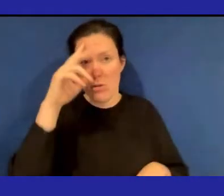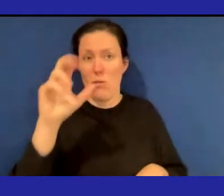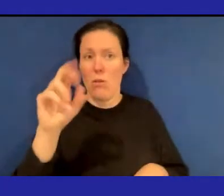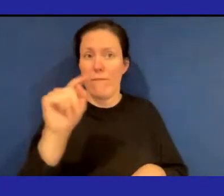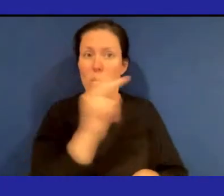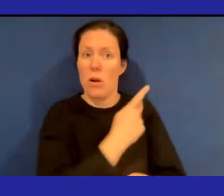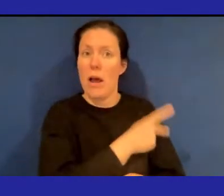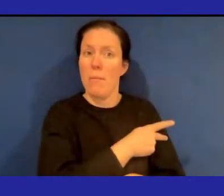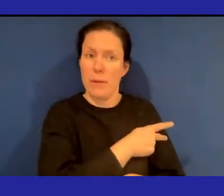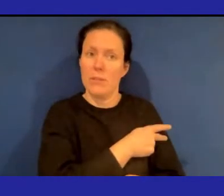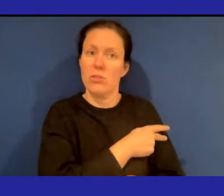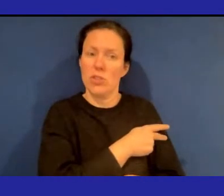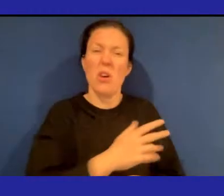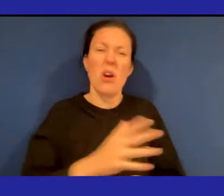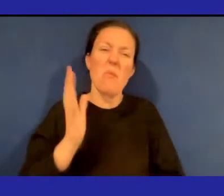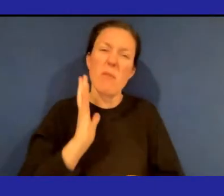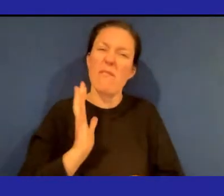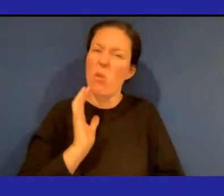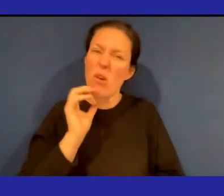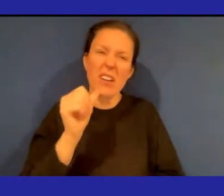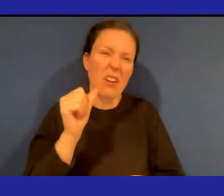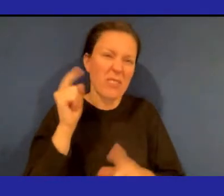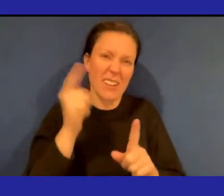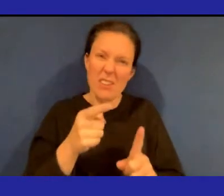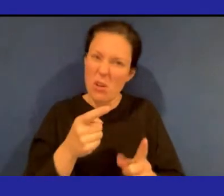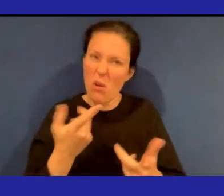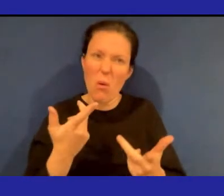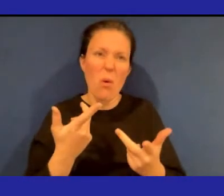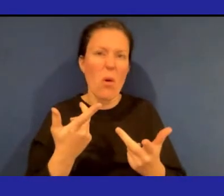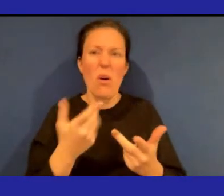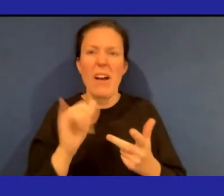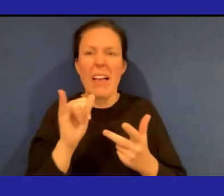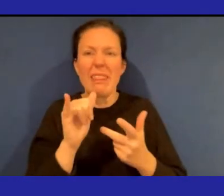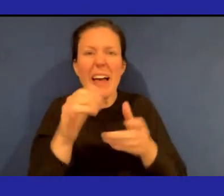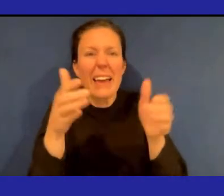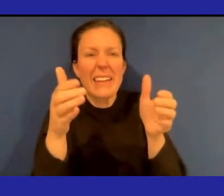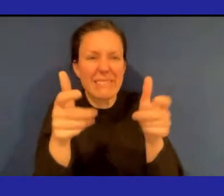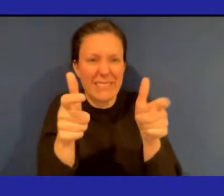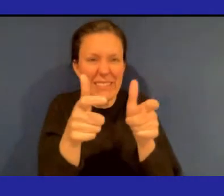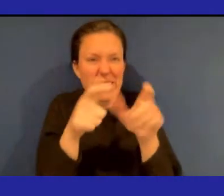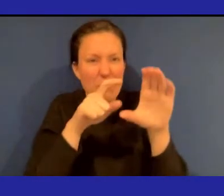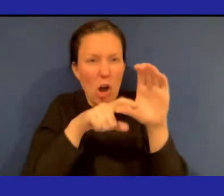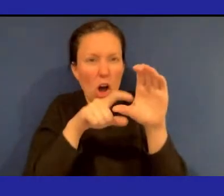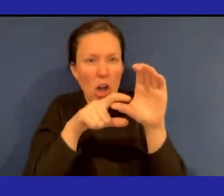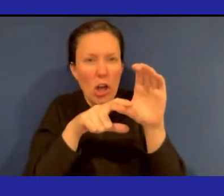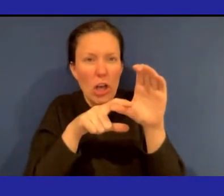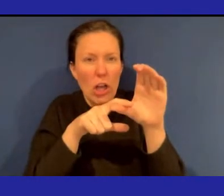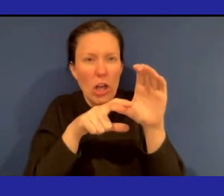built for. They're all like some closet that was next to the inpatient pharmacy.